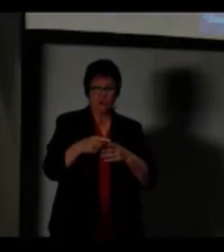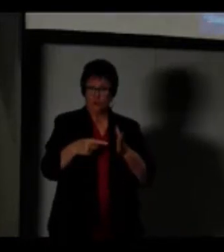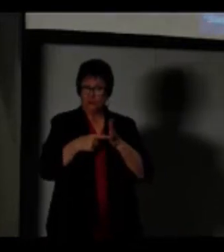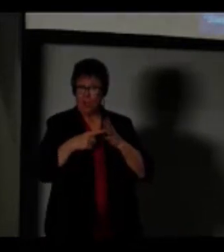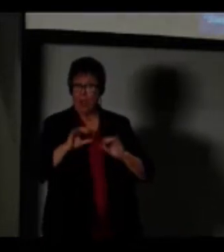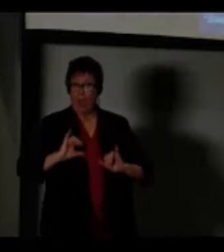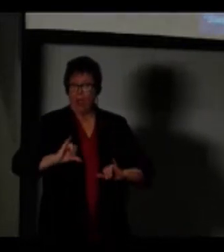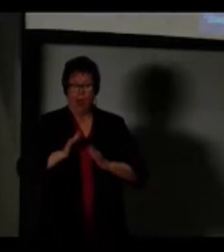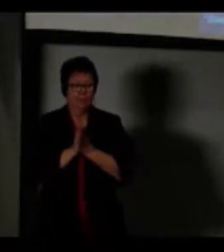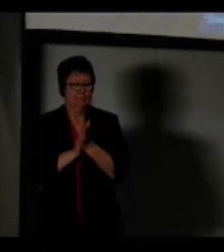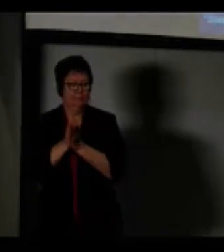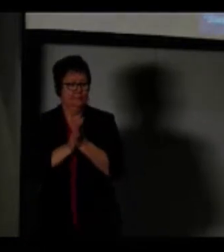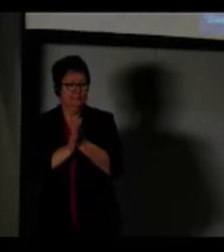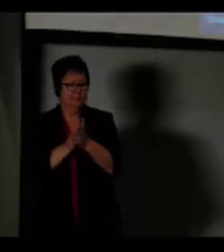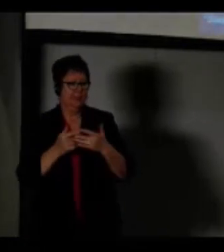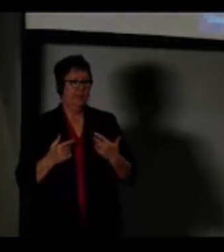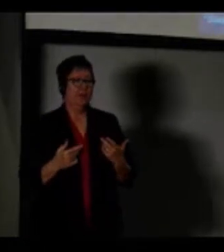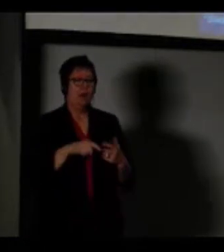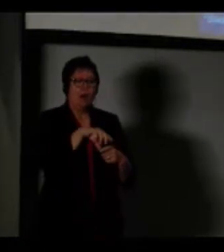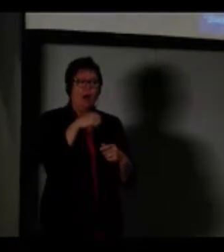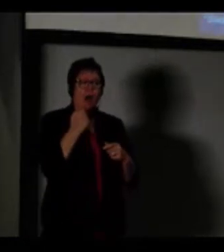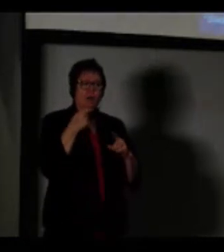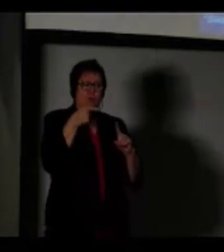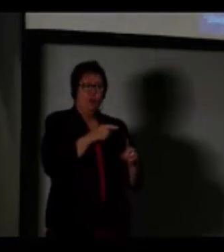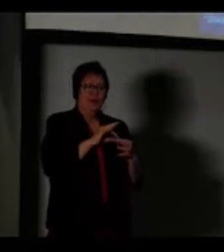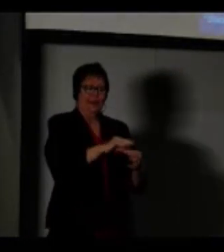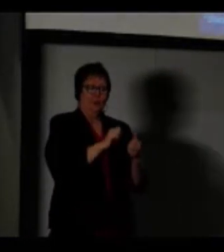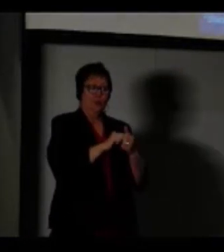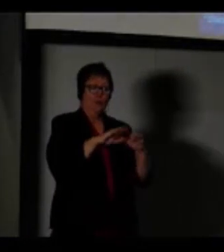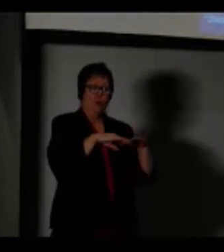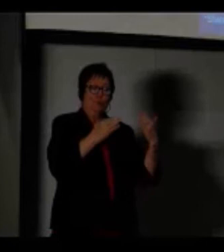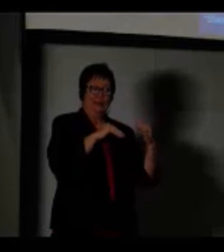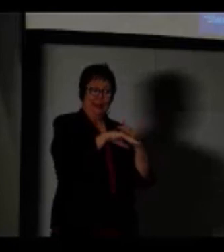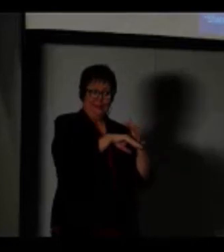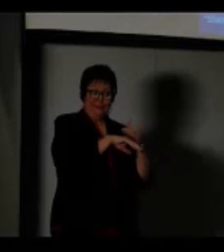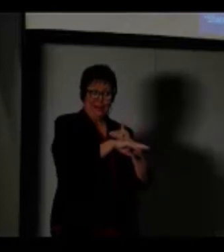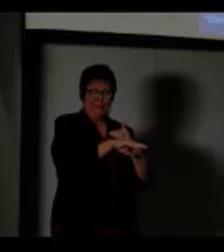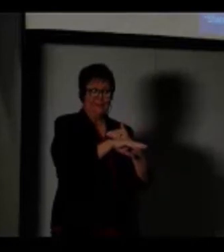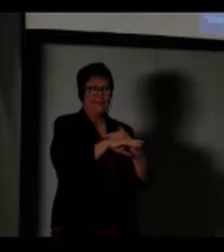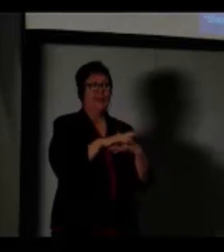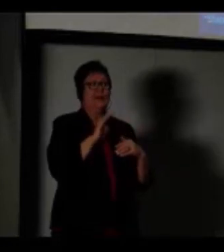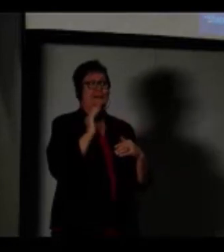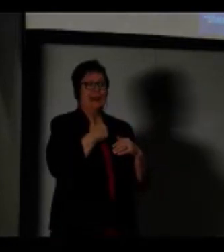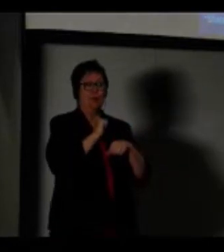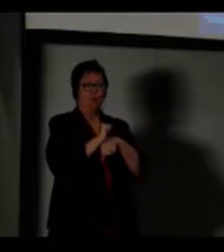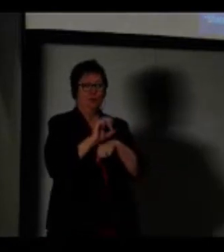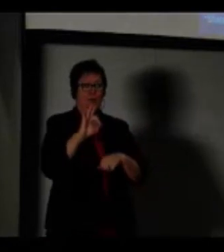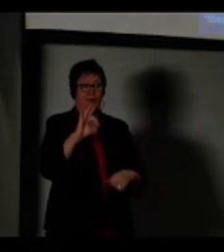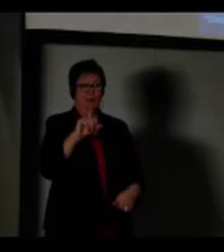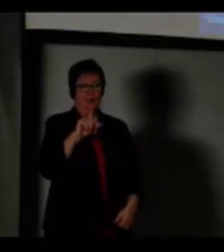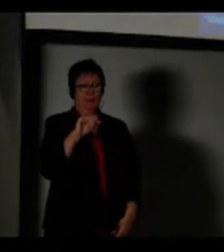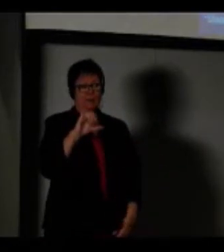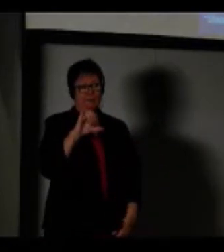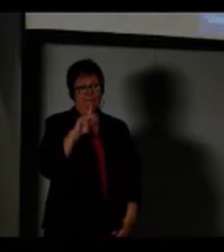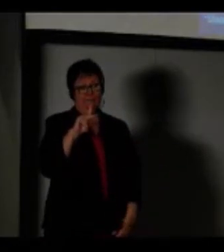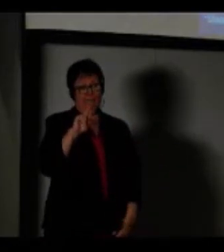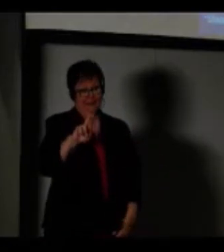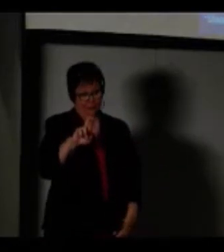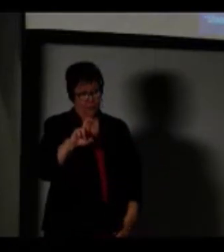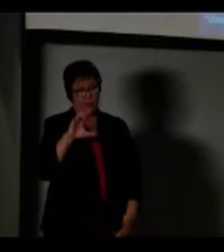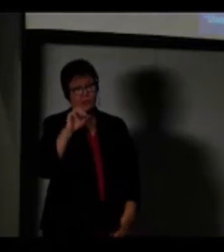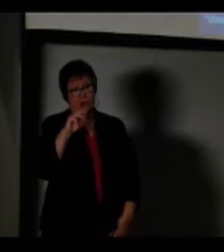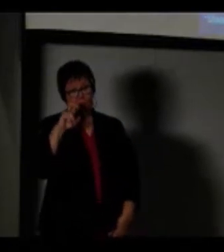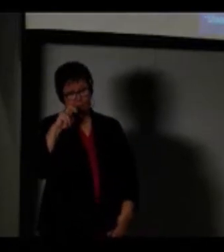Another key component of our open access and the ability to share is our work with the Flickr Commons and the Flickr community in